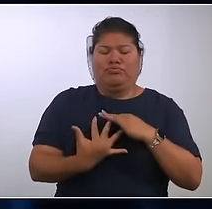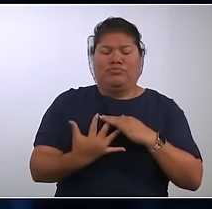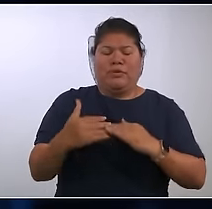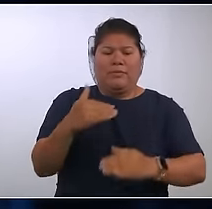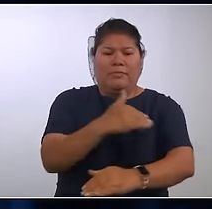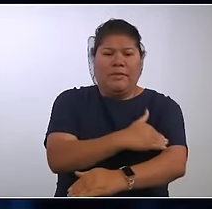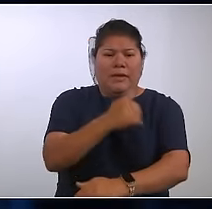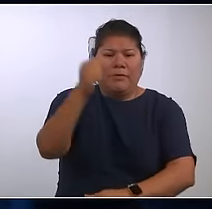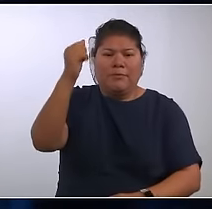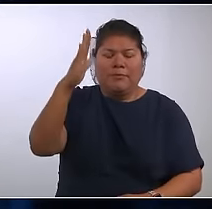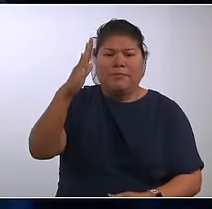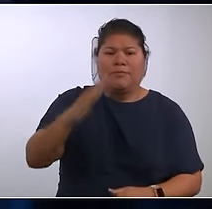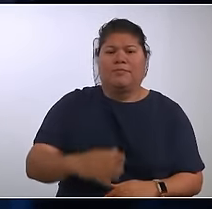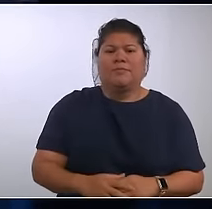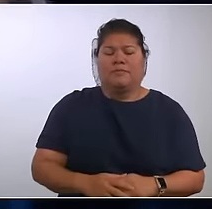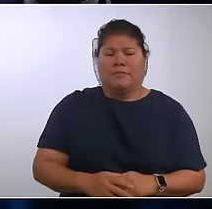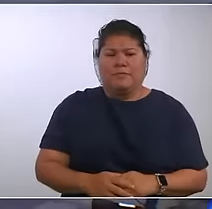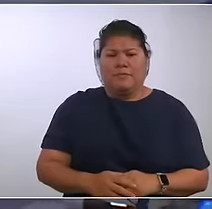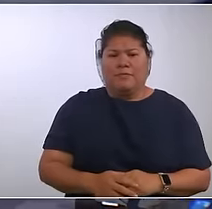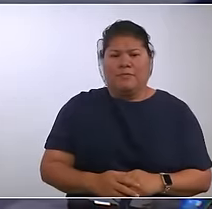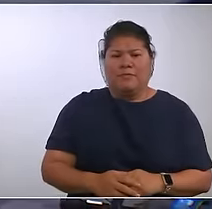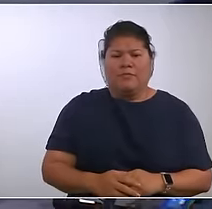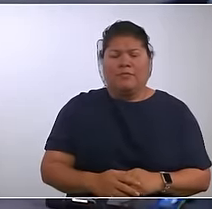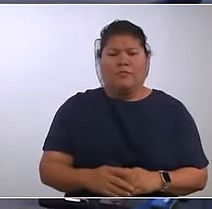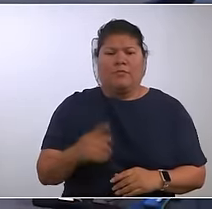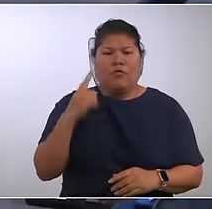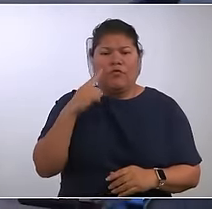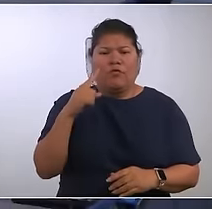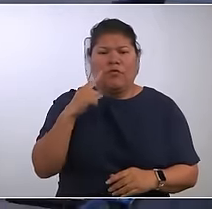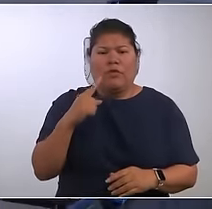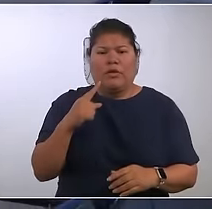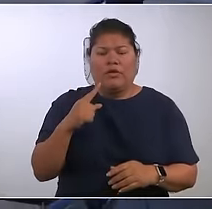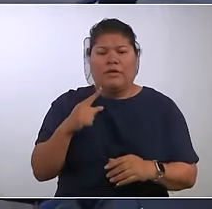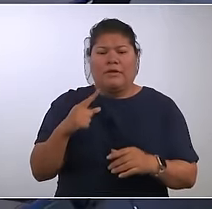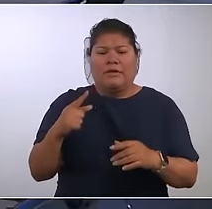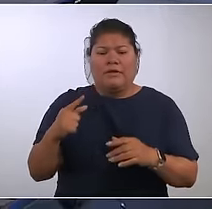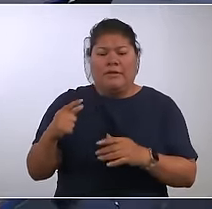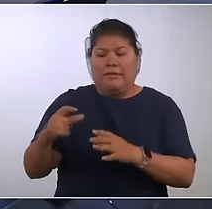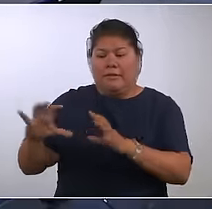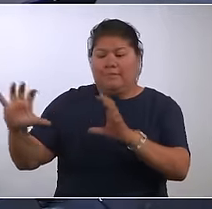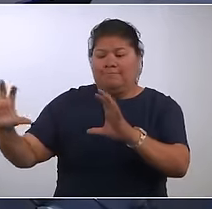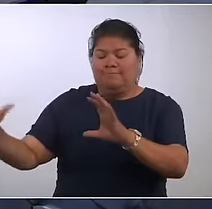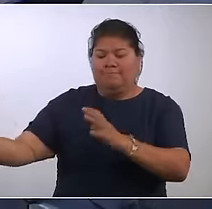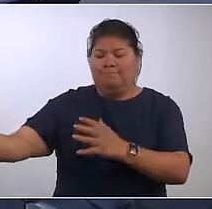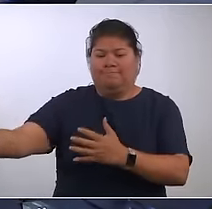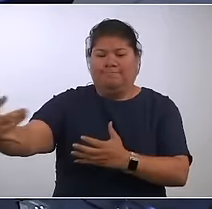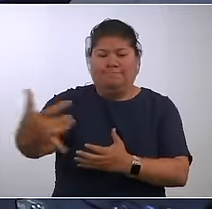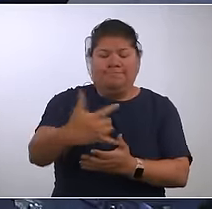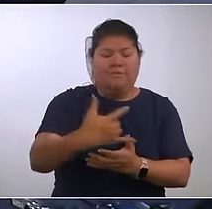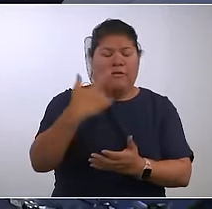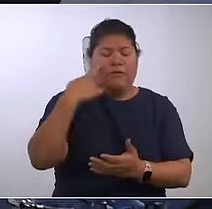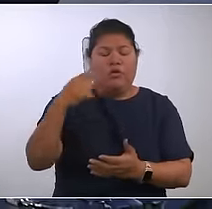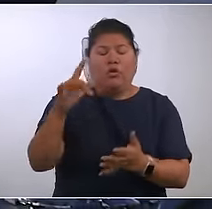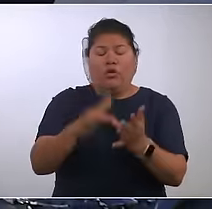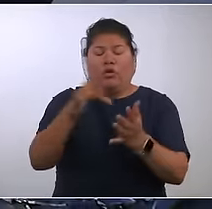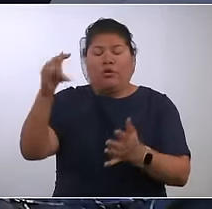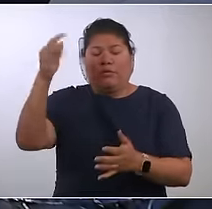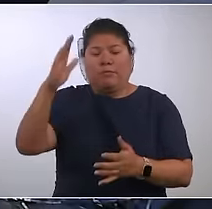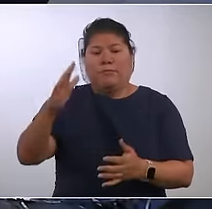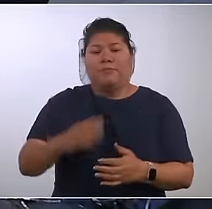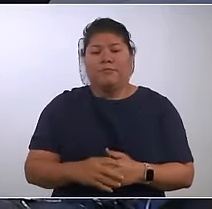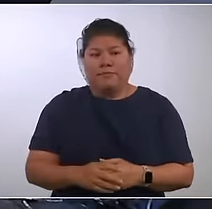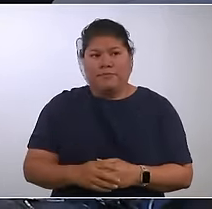poder de Dios, ignited by the power of God, para tomar las multitudes para la gloria de nuestro Señor Jesucristo. To take Jesucristo.